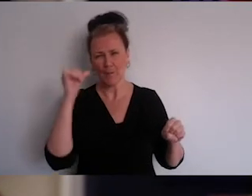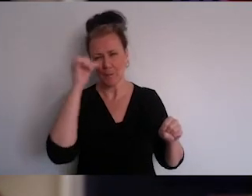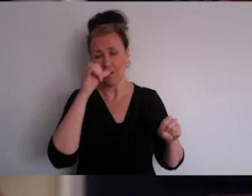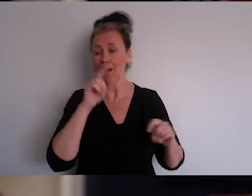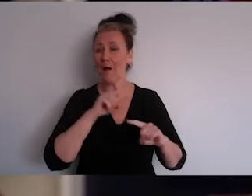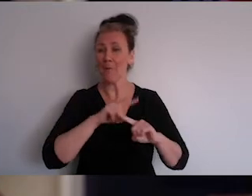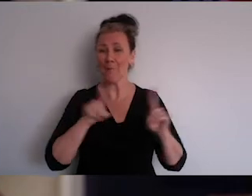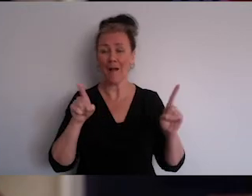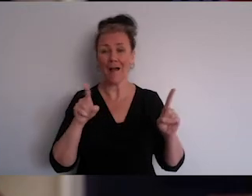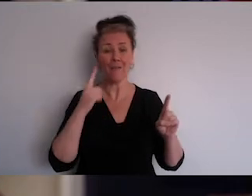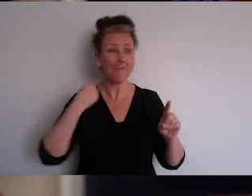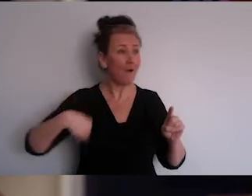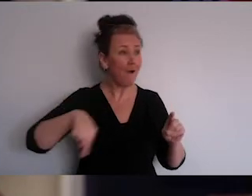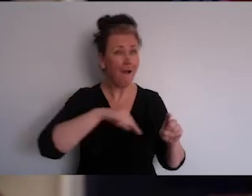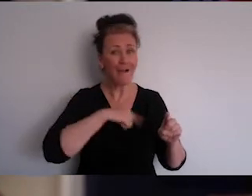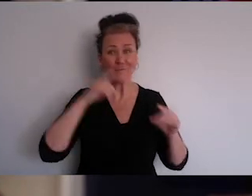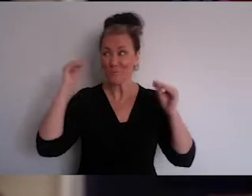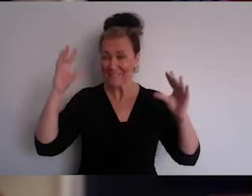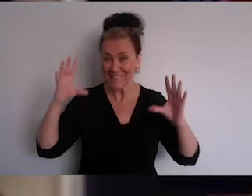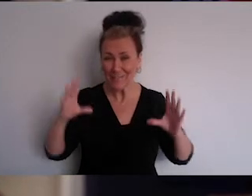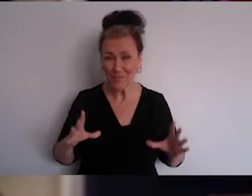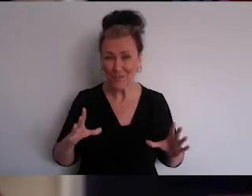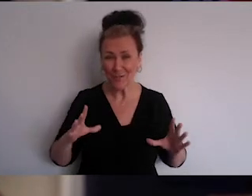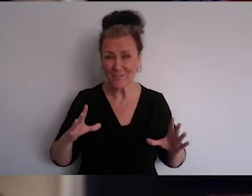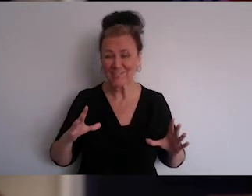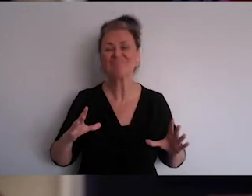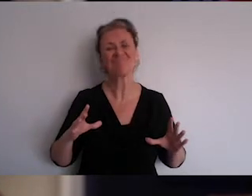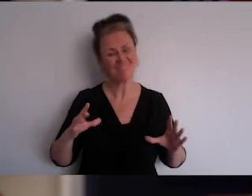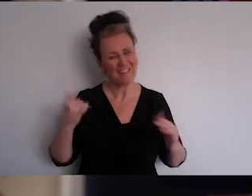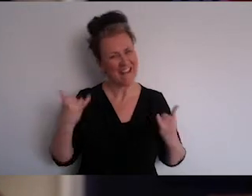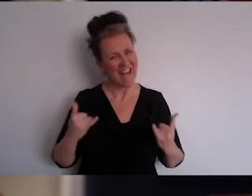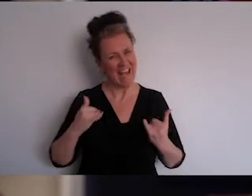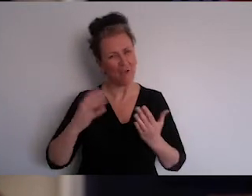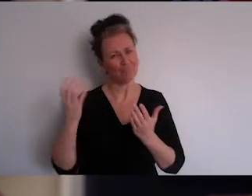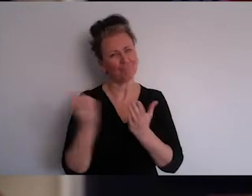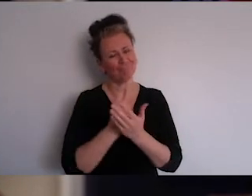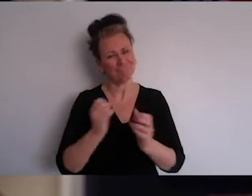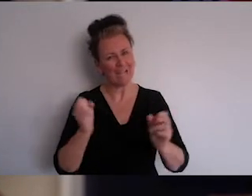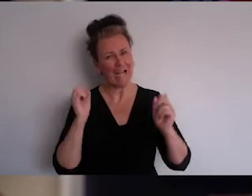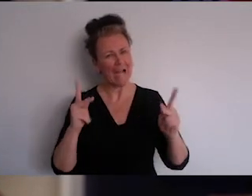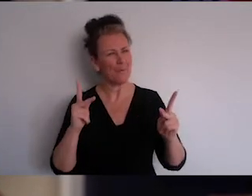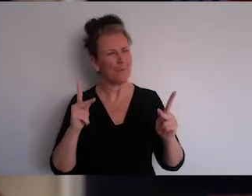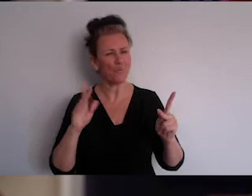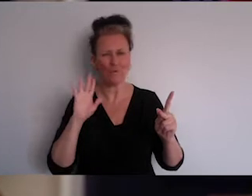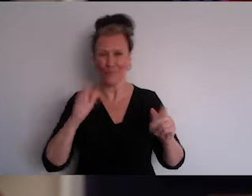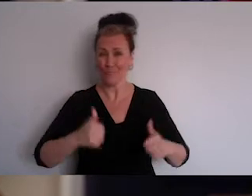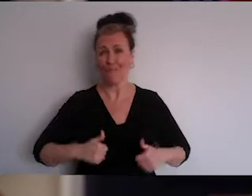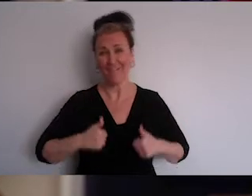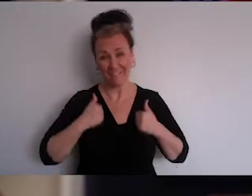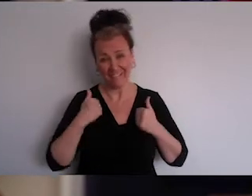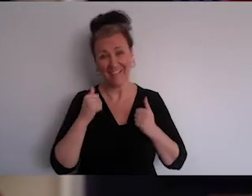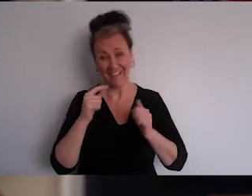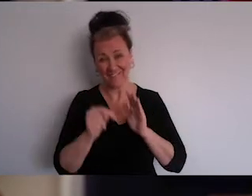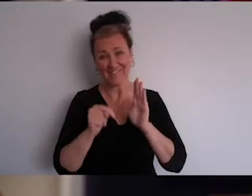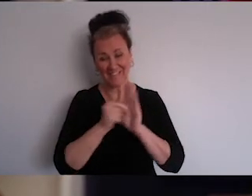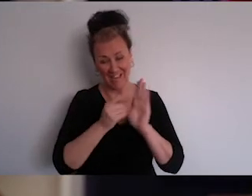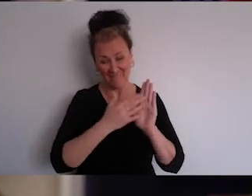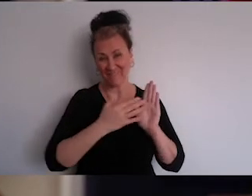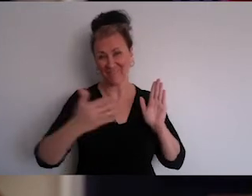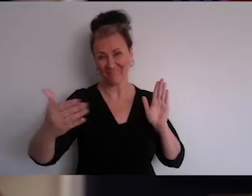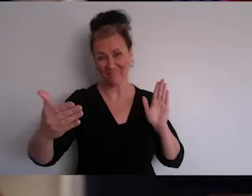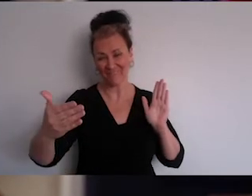lifetime. But in many ways, for educators like us, it is also the opportunity of a